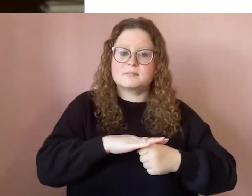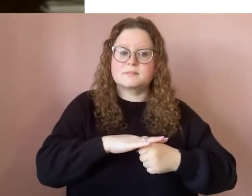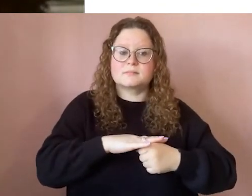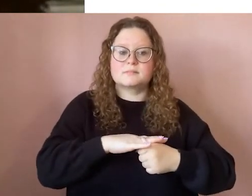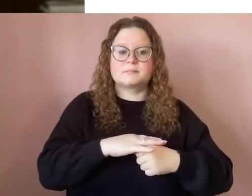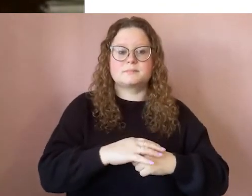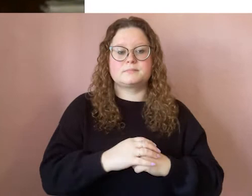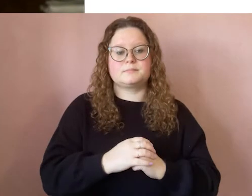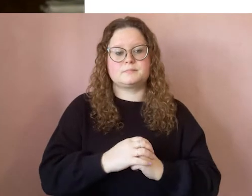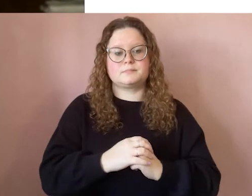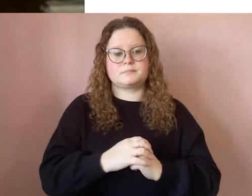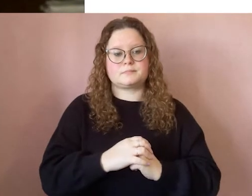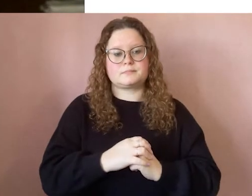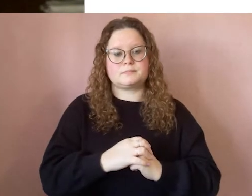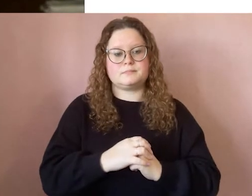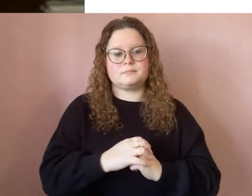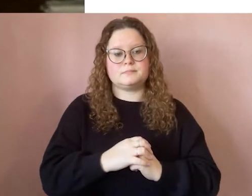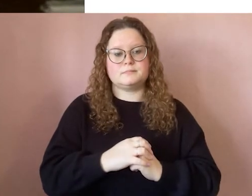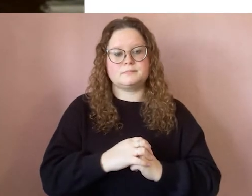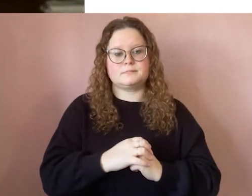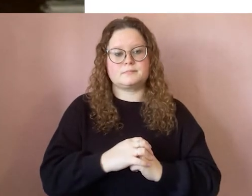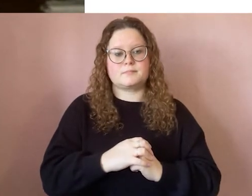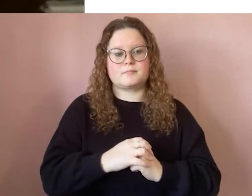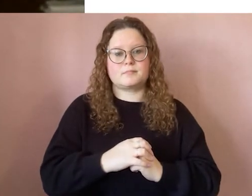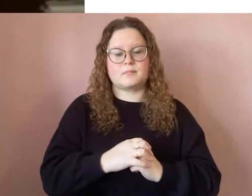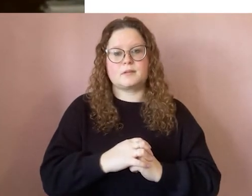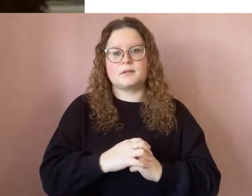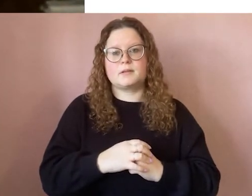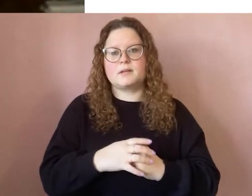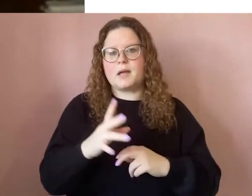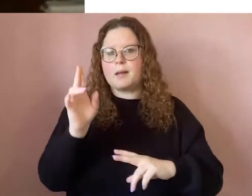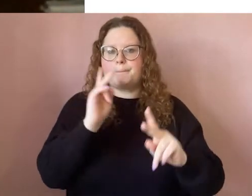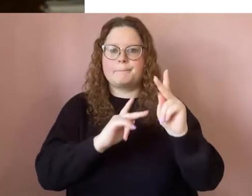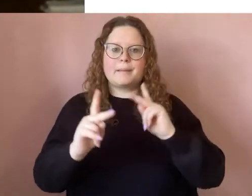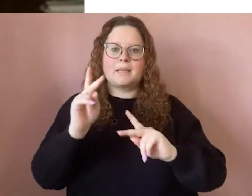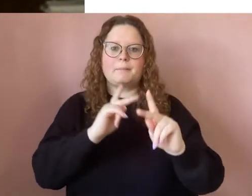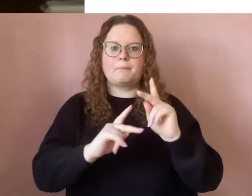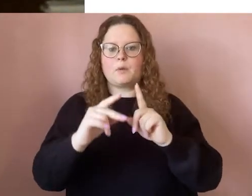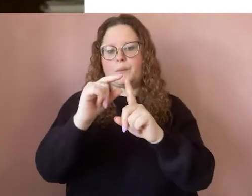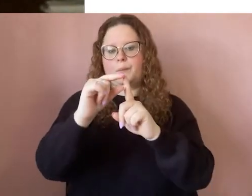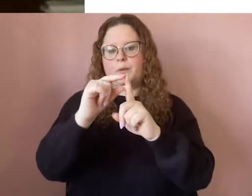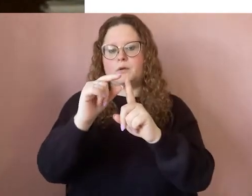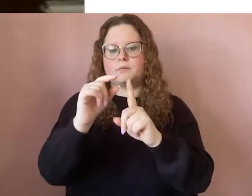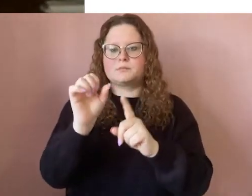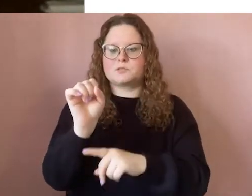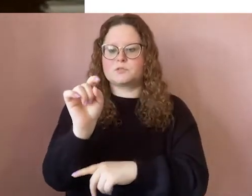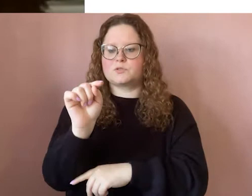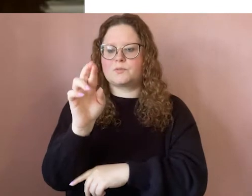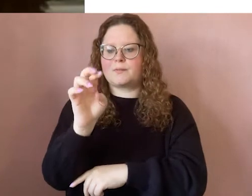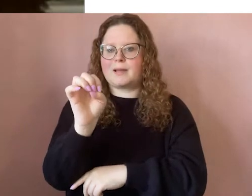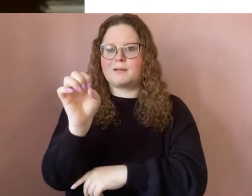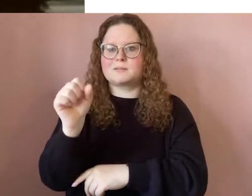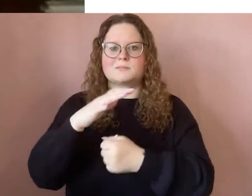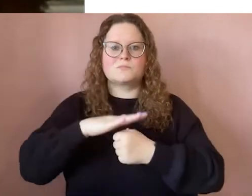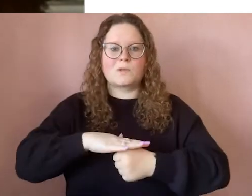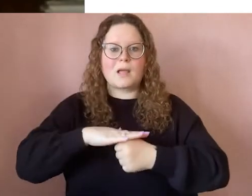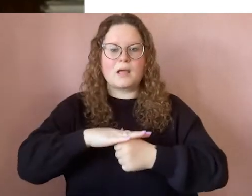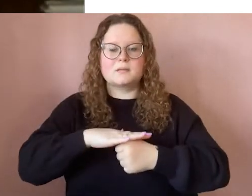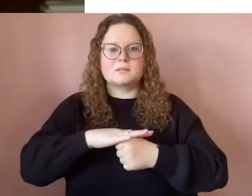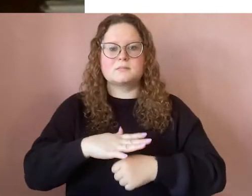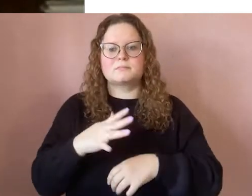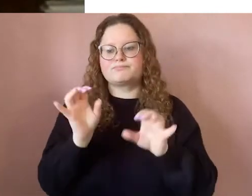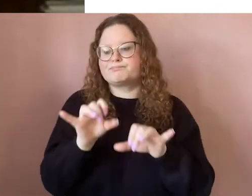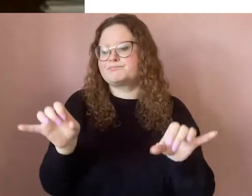Stress is a term that is used so routinely and so commonly that it almost has